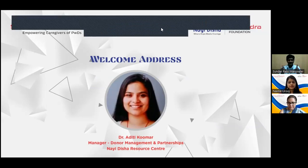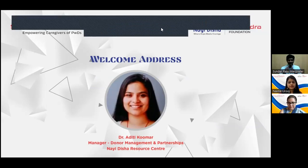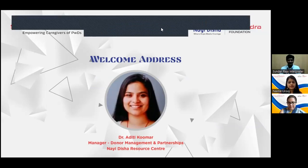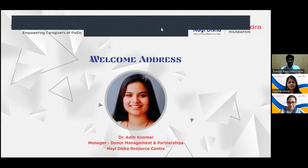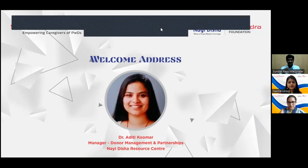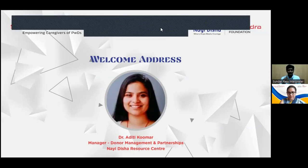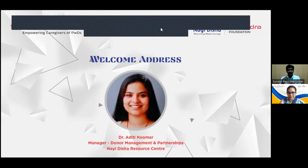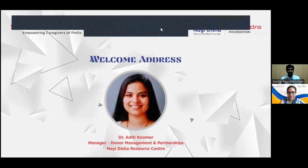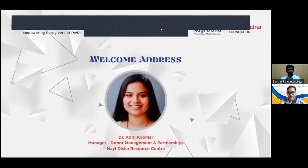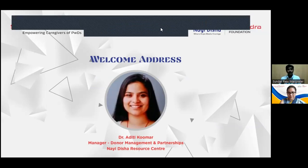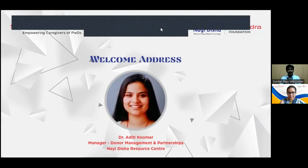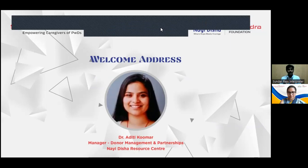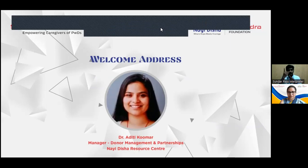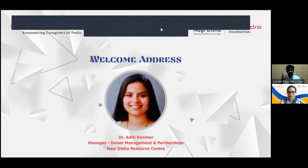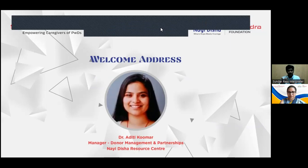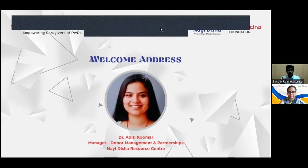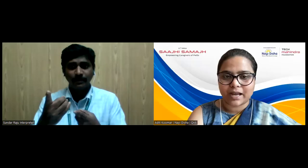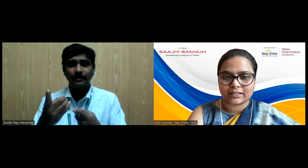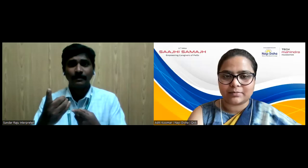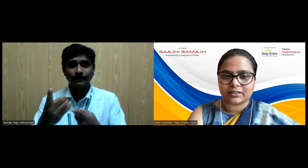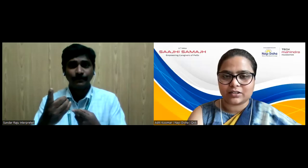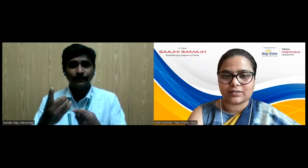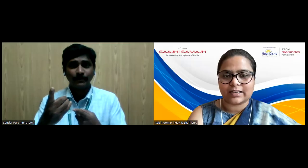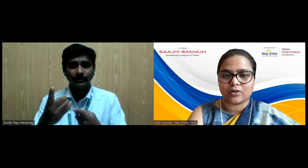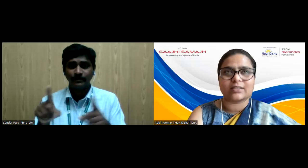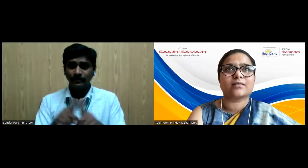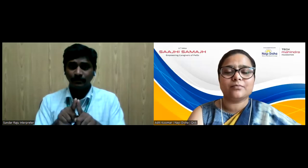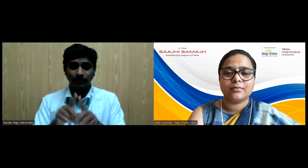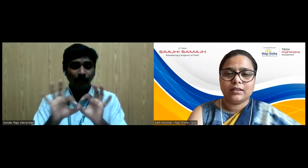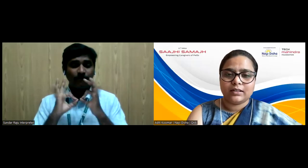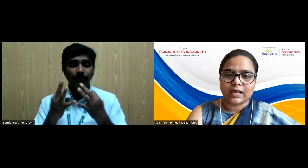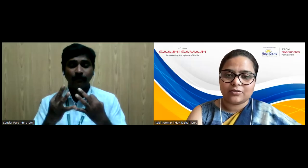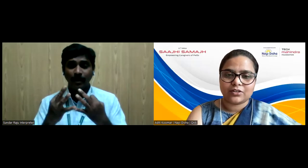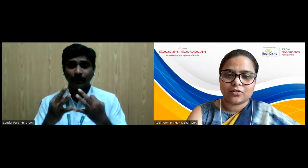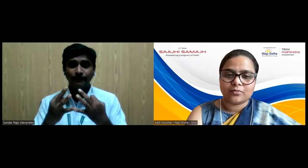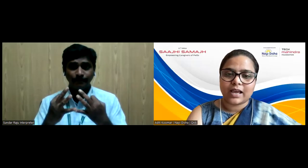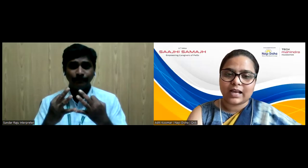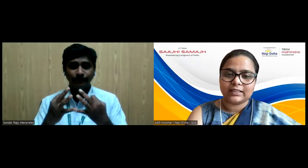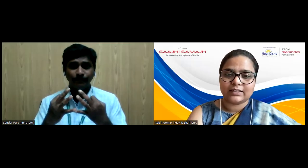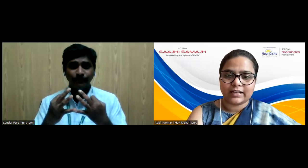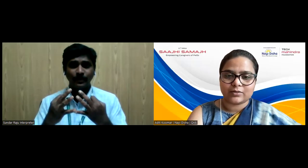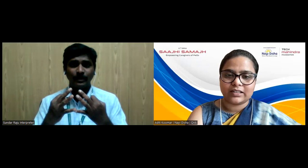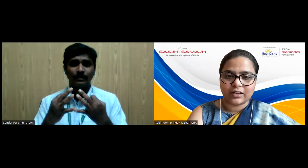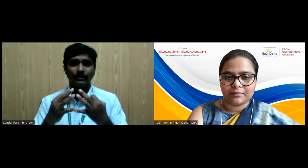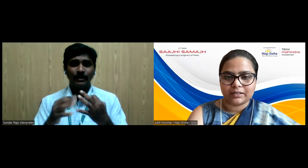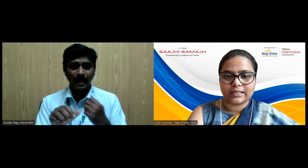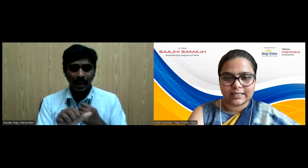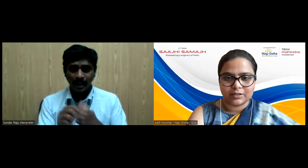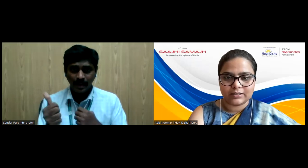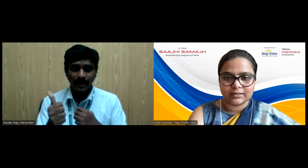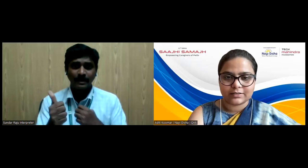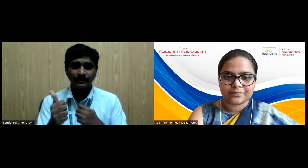as a dedicated lifelong partner for families with children impacted by conditions like autism, Down syndrome, and other intellectual